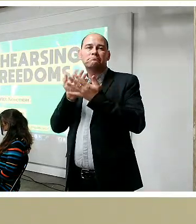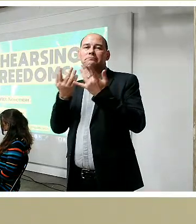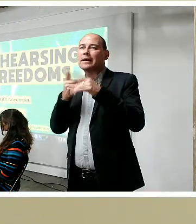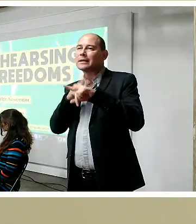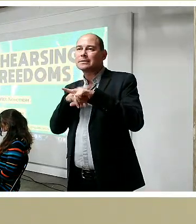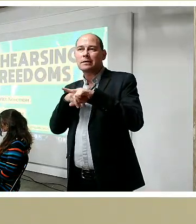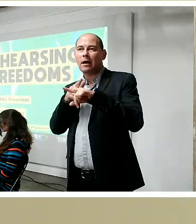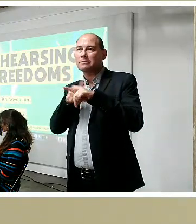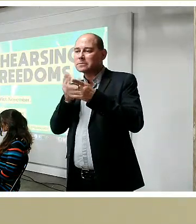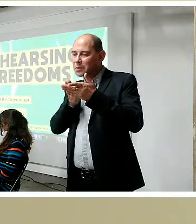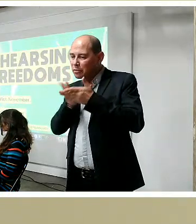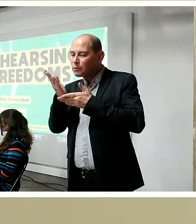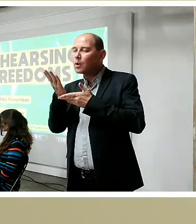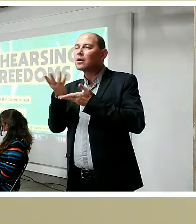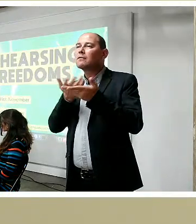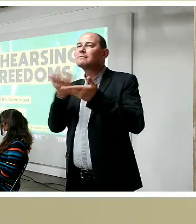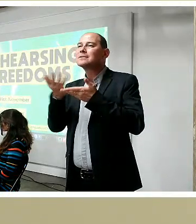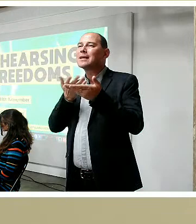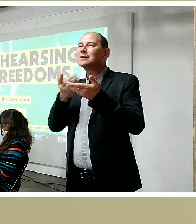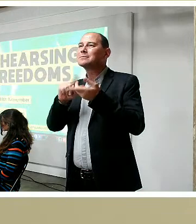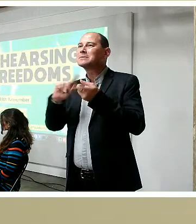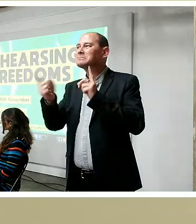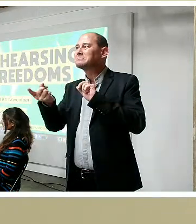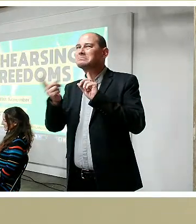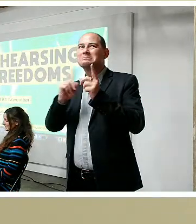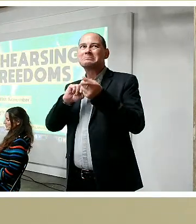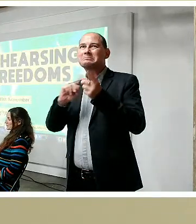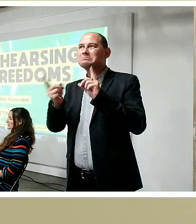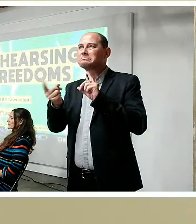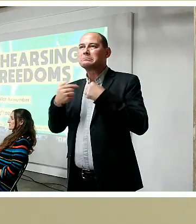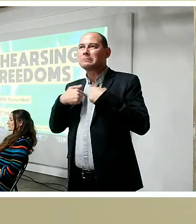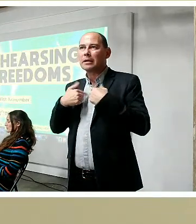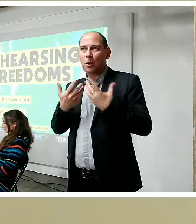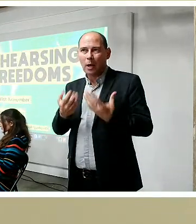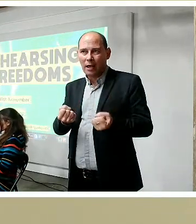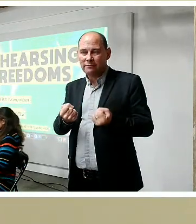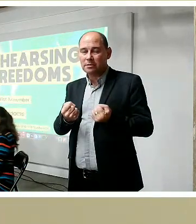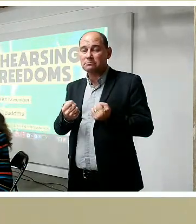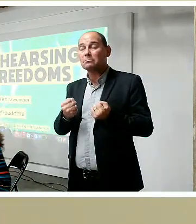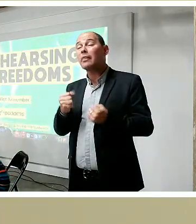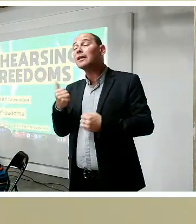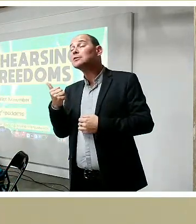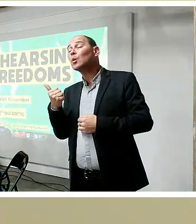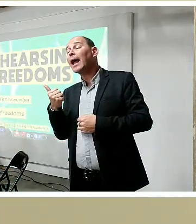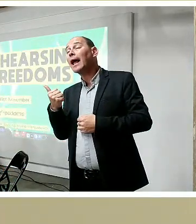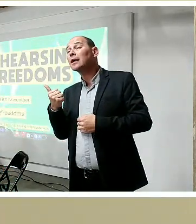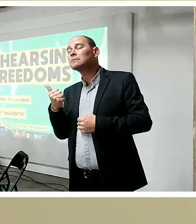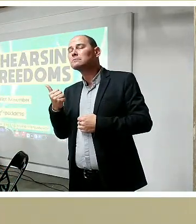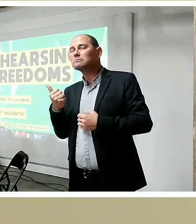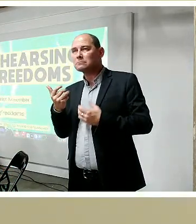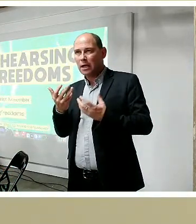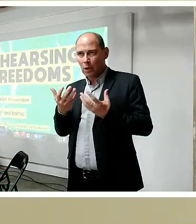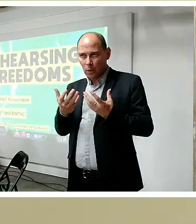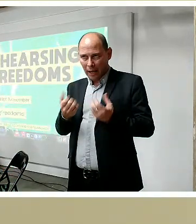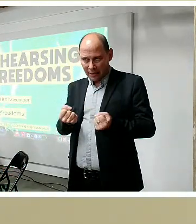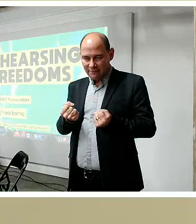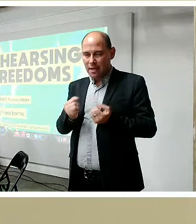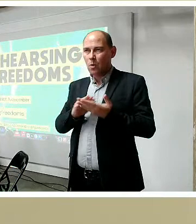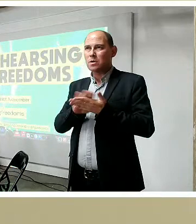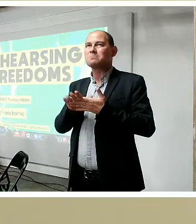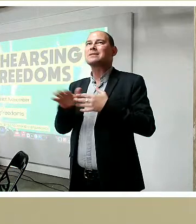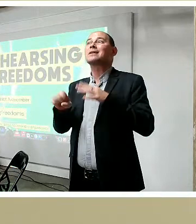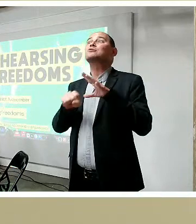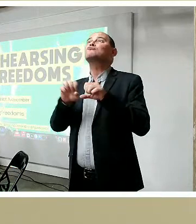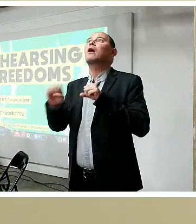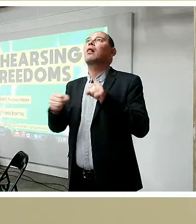and forth between this thing of like, I don't have it, and that's okay. And like, I don't have it, and actually that's also producing a lot of struggle